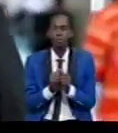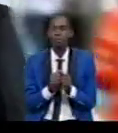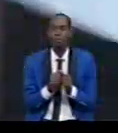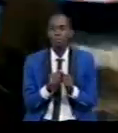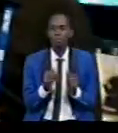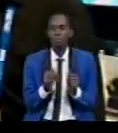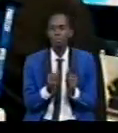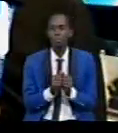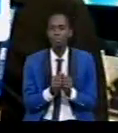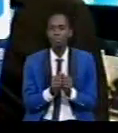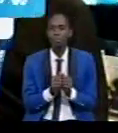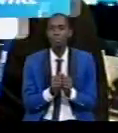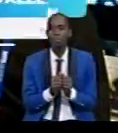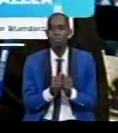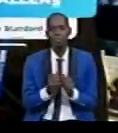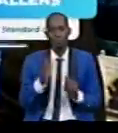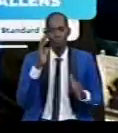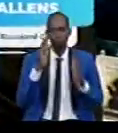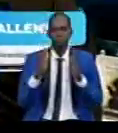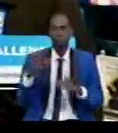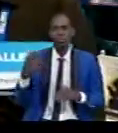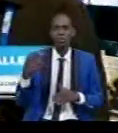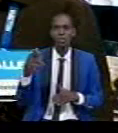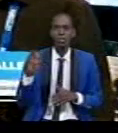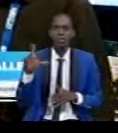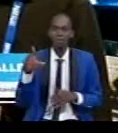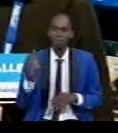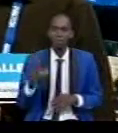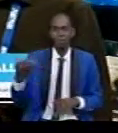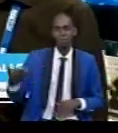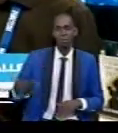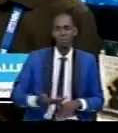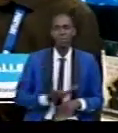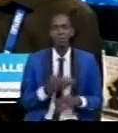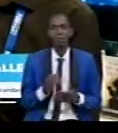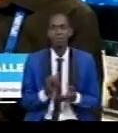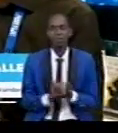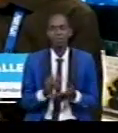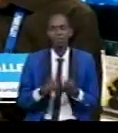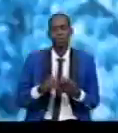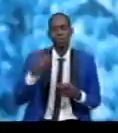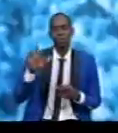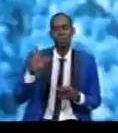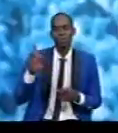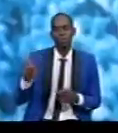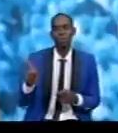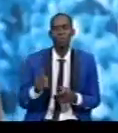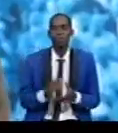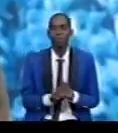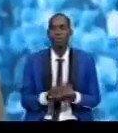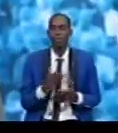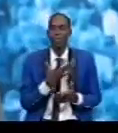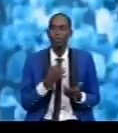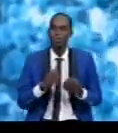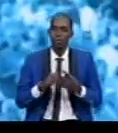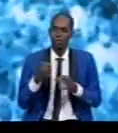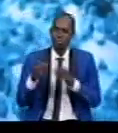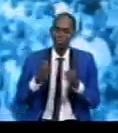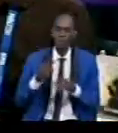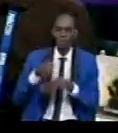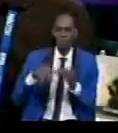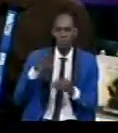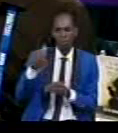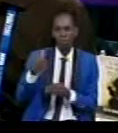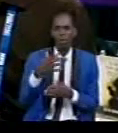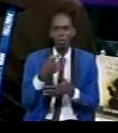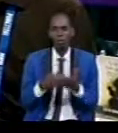with one of them. Hi, Gerard. Yes, sir. Welcome to our stand, Global Crusade with Kumui. And now tell us about yourself and what you do